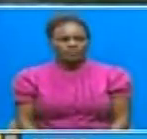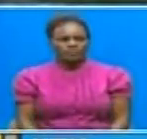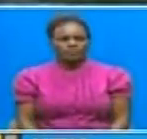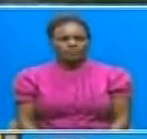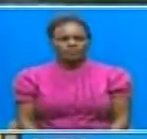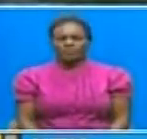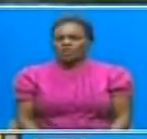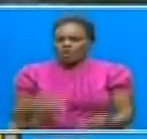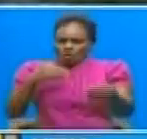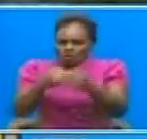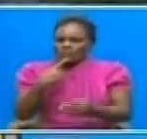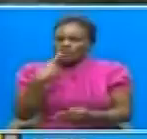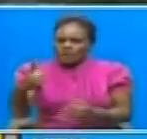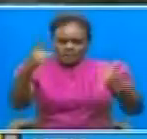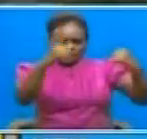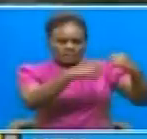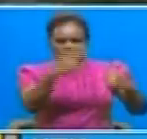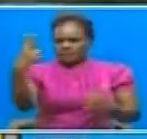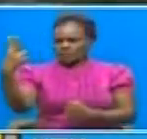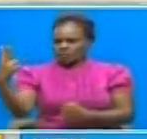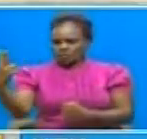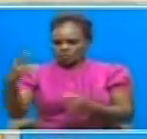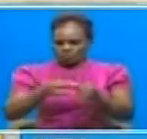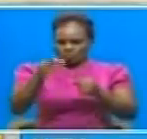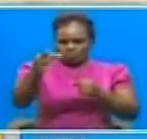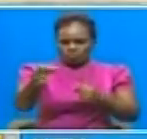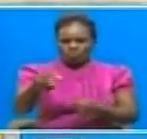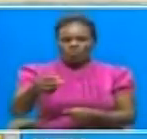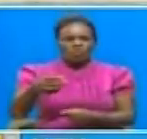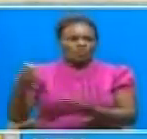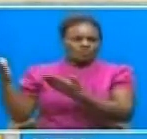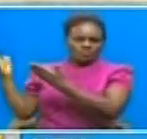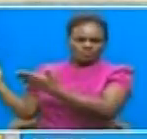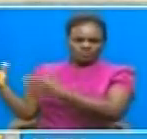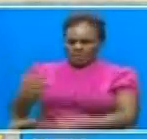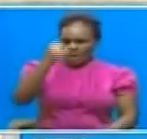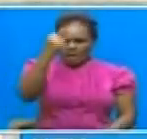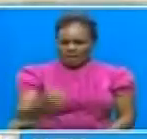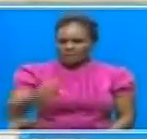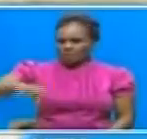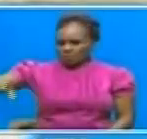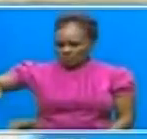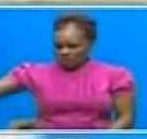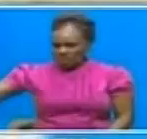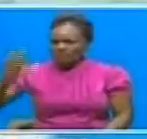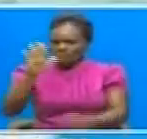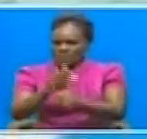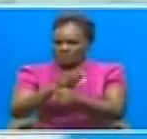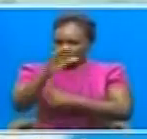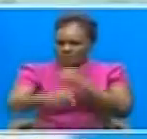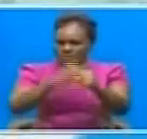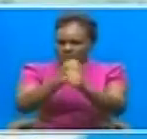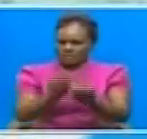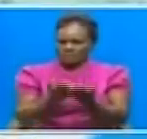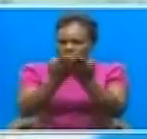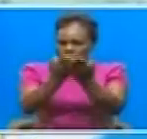Covering an estimated 162 square kilometers, Lake Magadi in Kajiado County has for decades not only